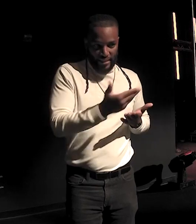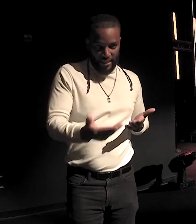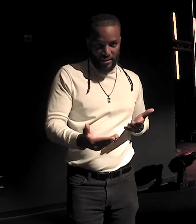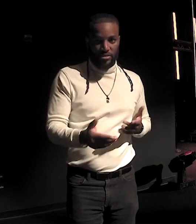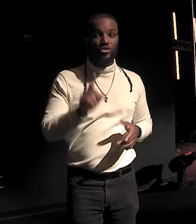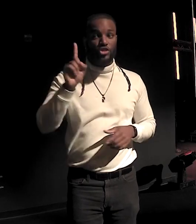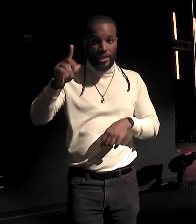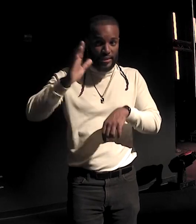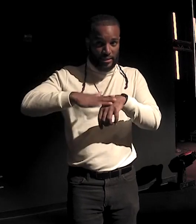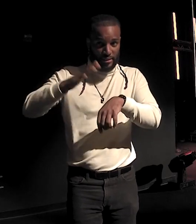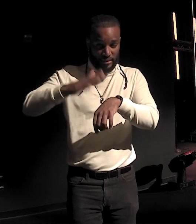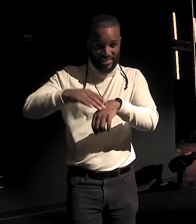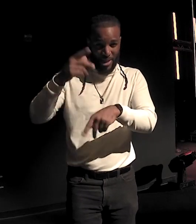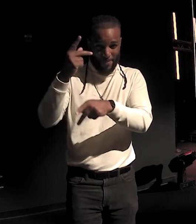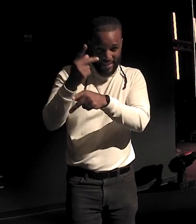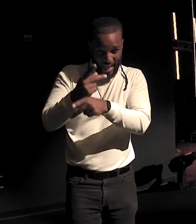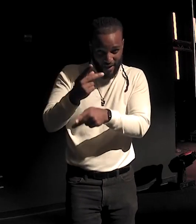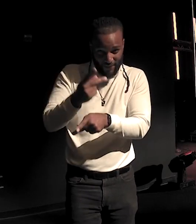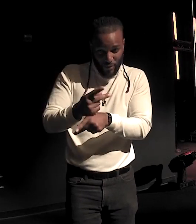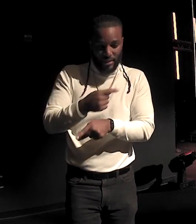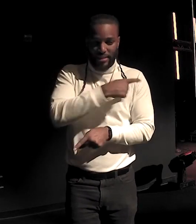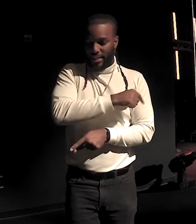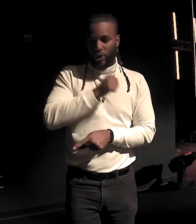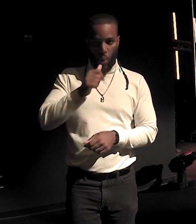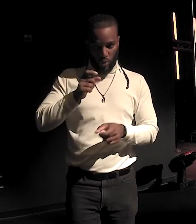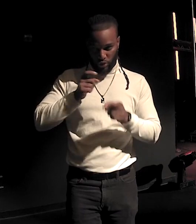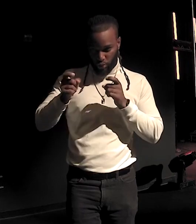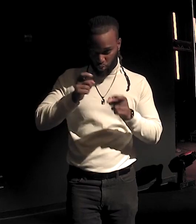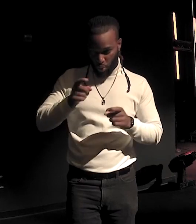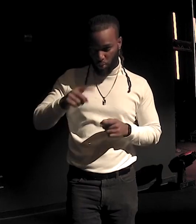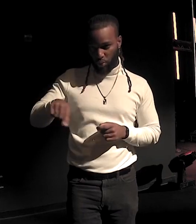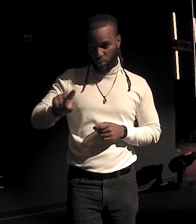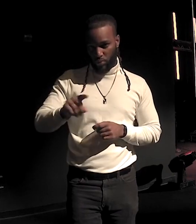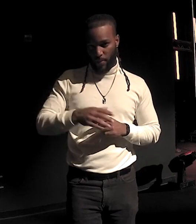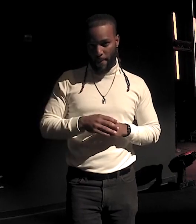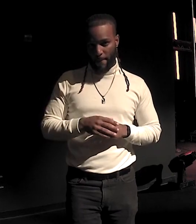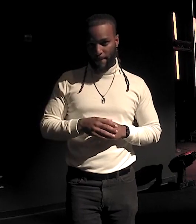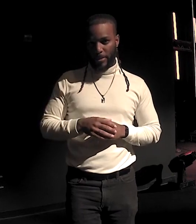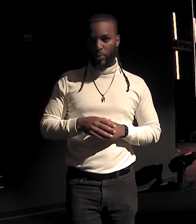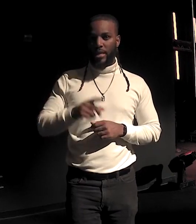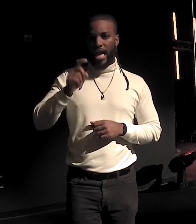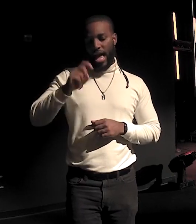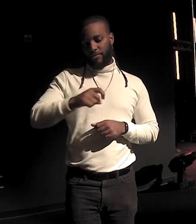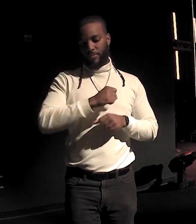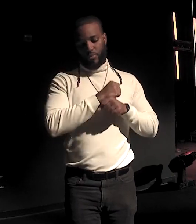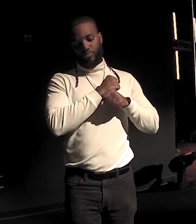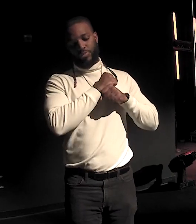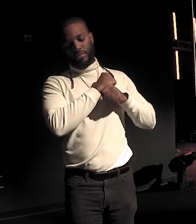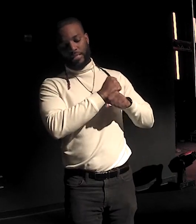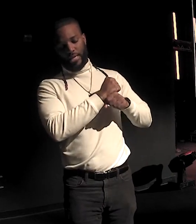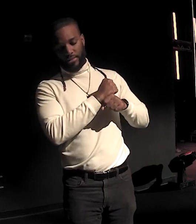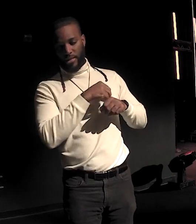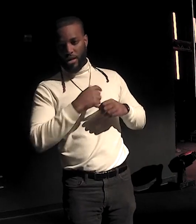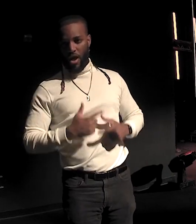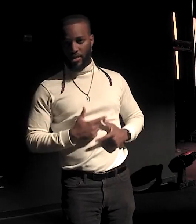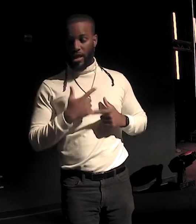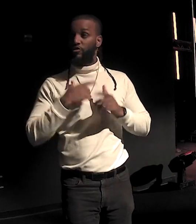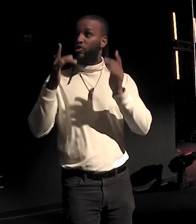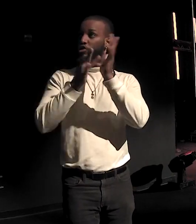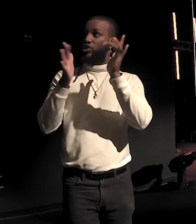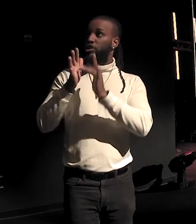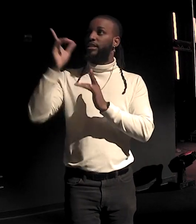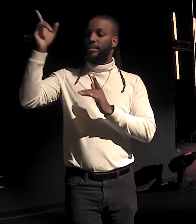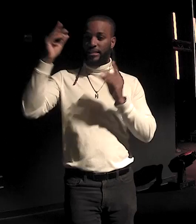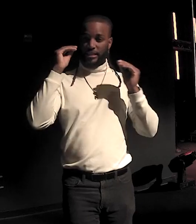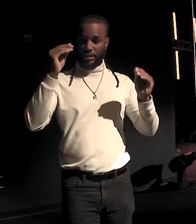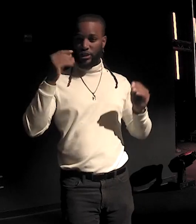really careful that they don't have you. It's something we have to be guarding against in our lives. And so Jesus teaches